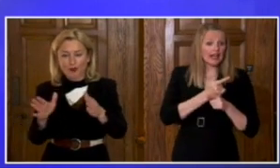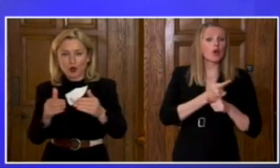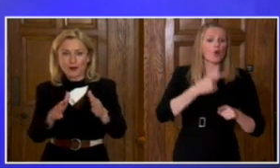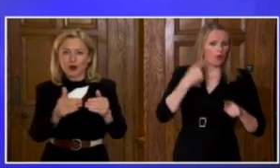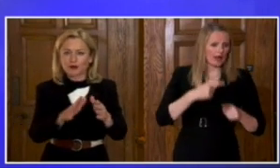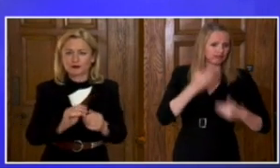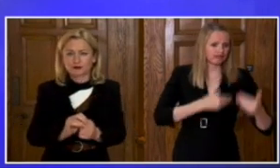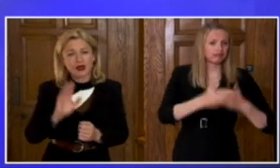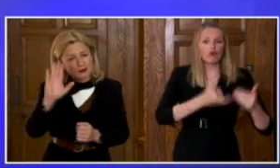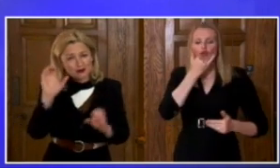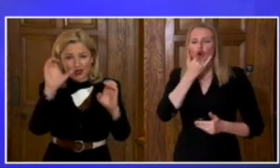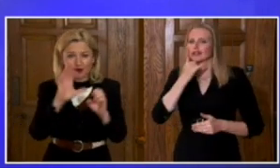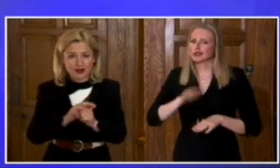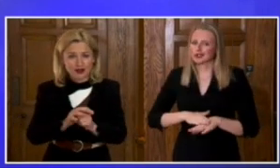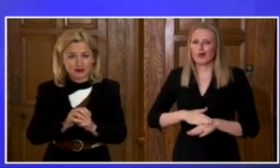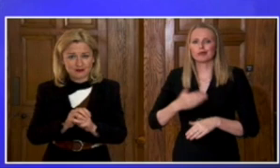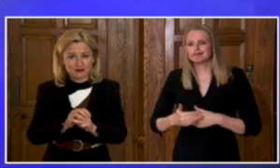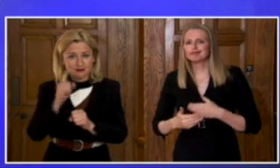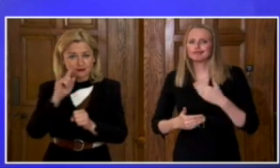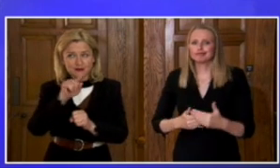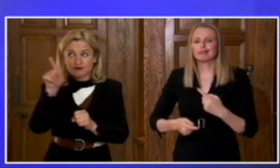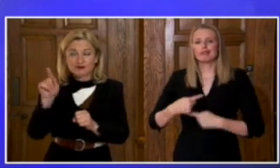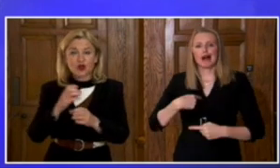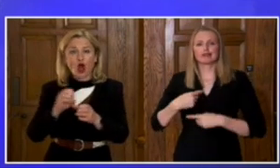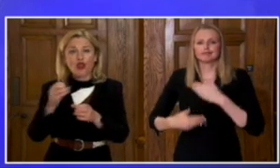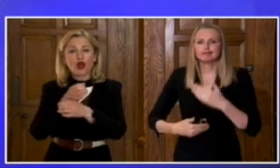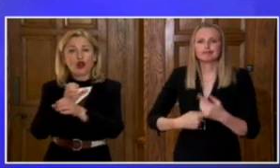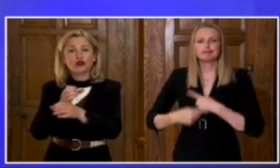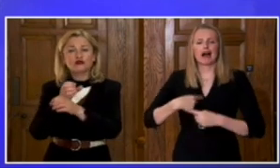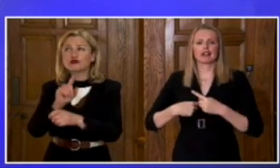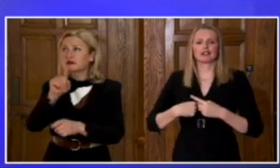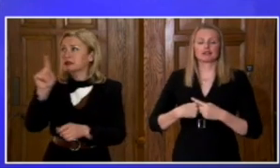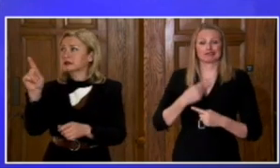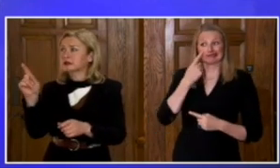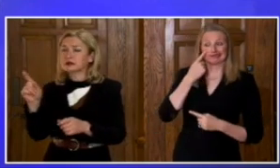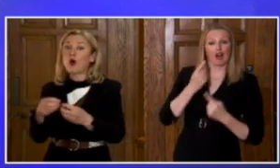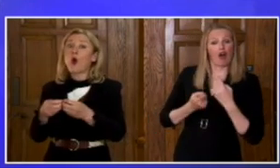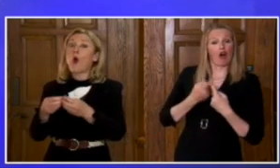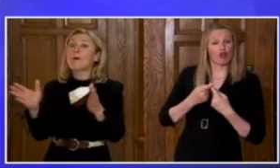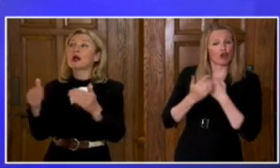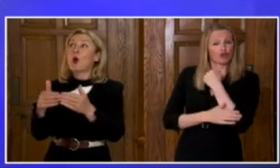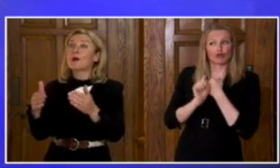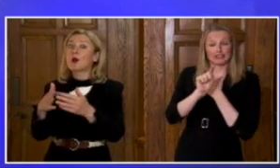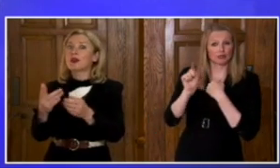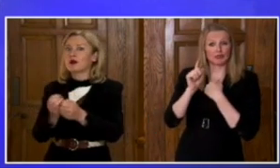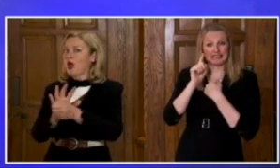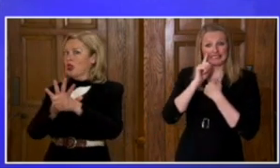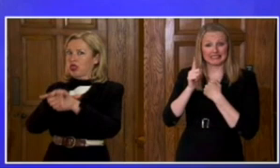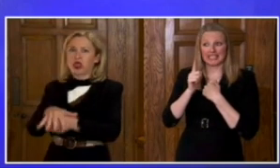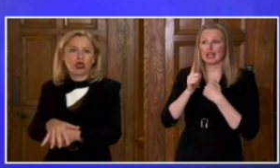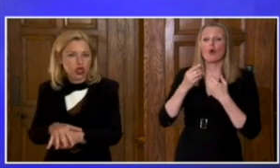careful. We have seen how other nations' health services have been quickly overwhelmed by coronavirus, and